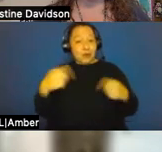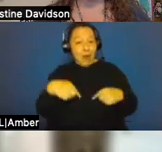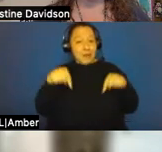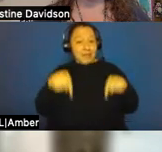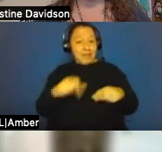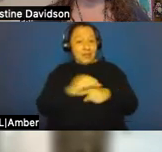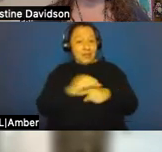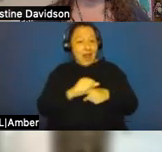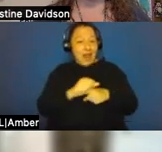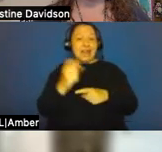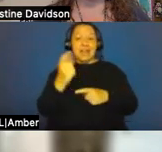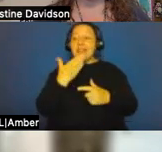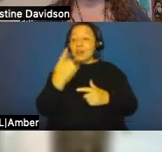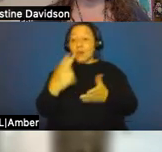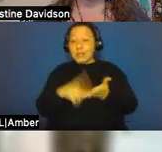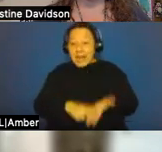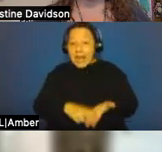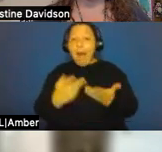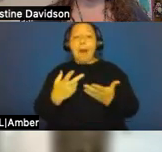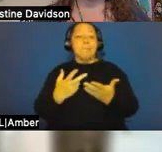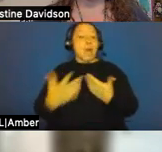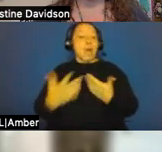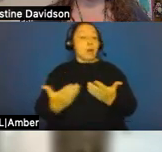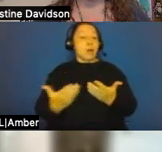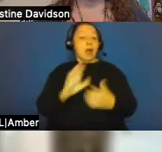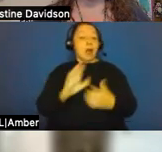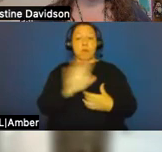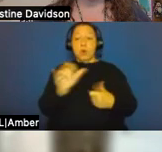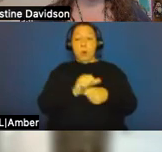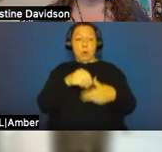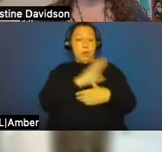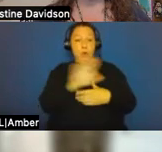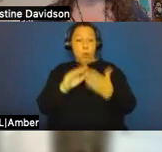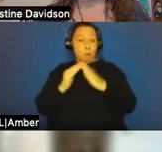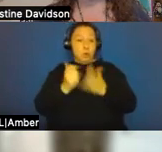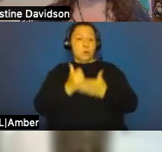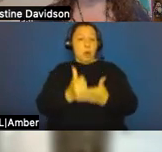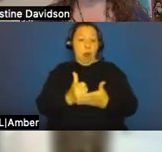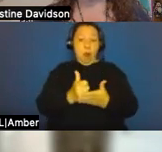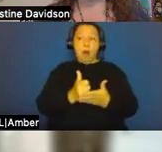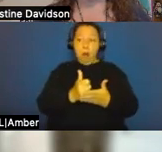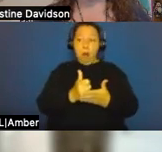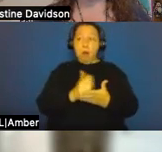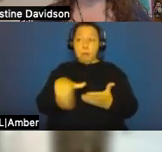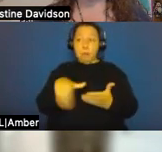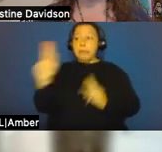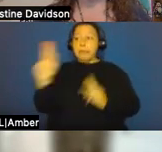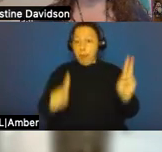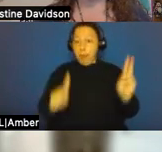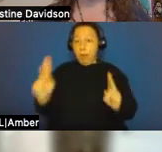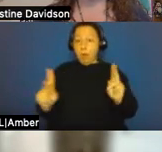signing up, and for whatever you do in your community to help the people. This is